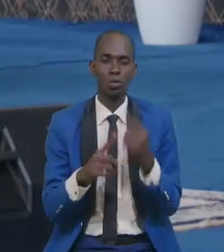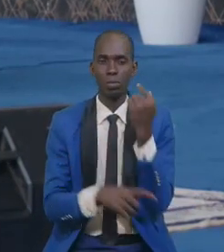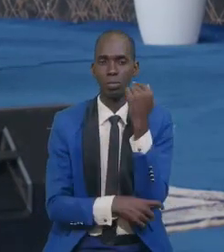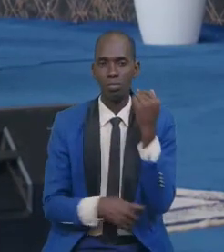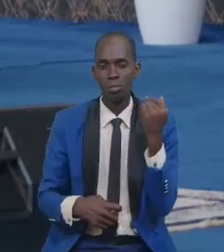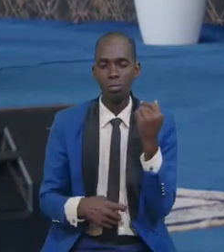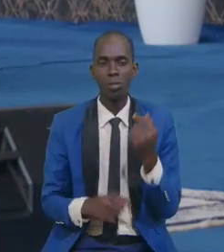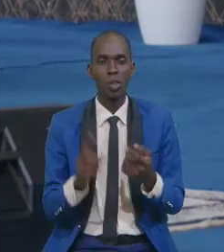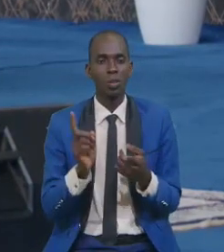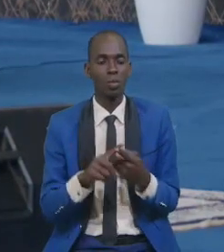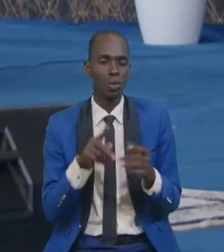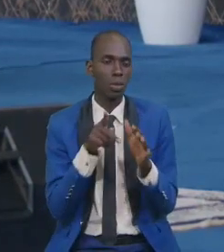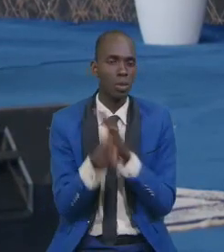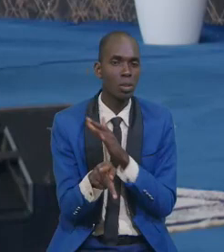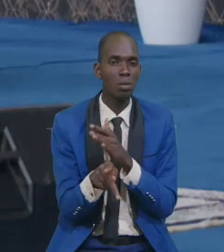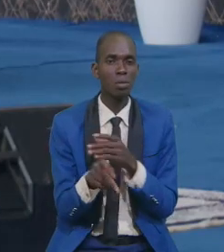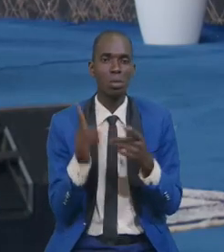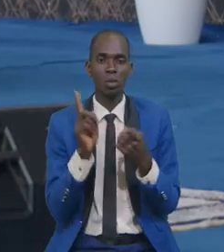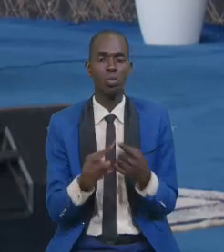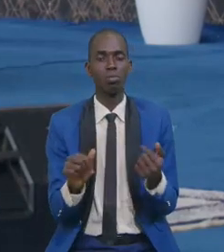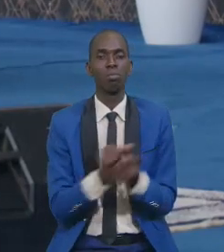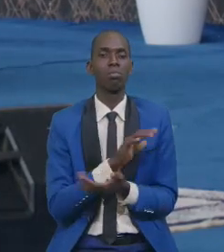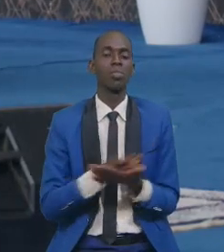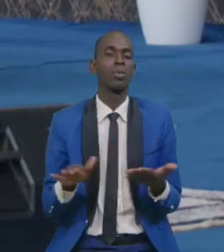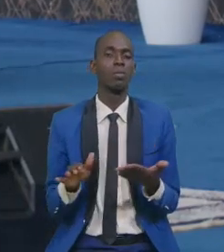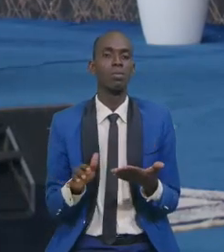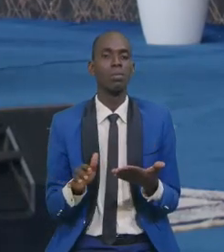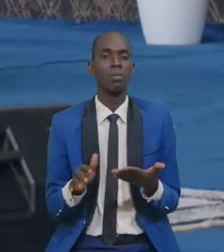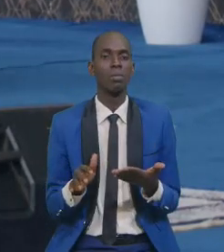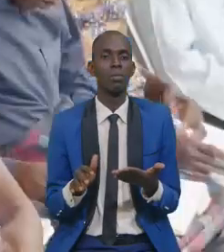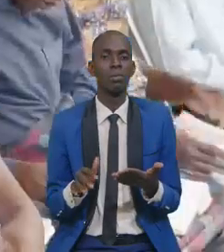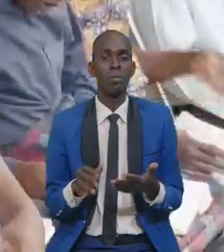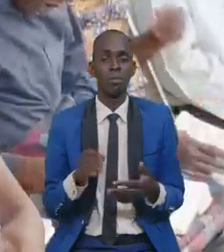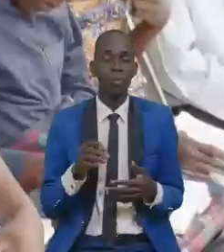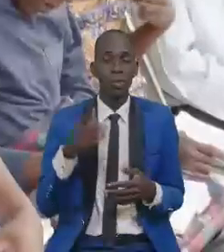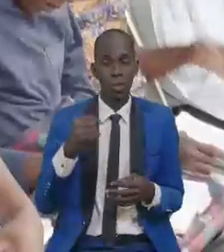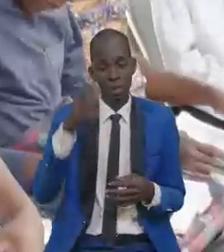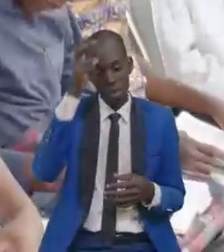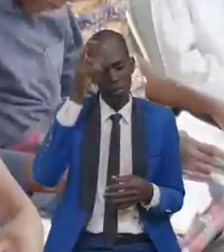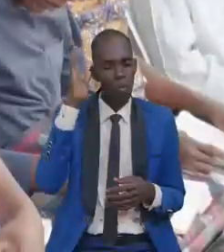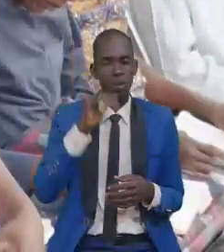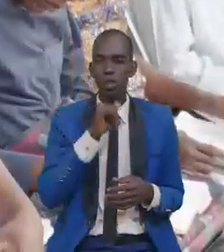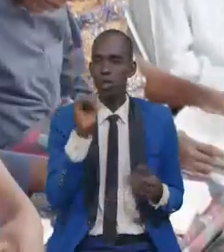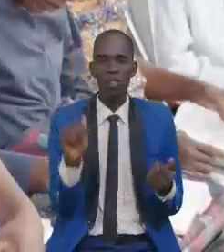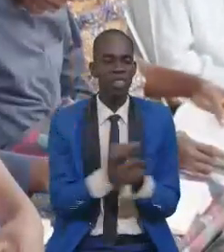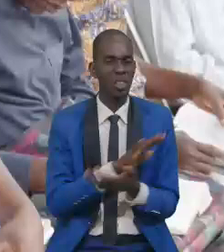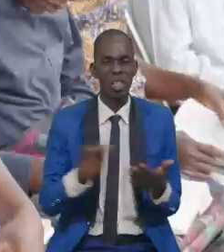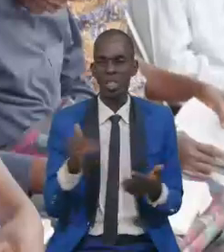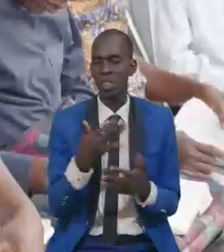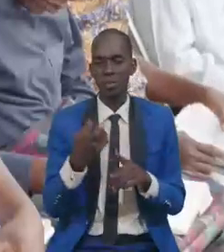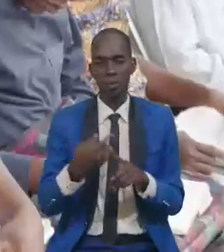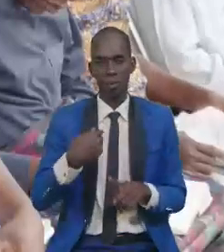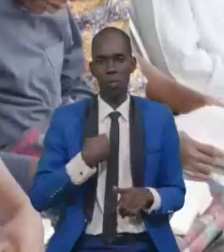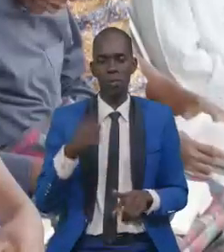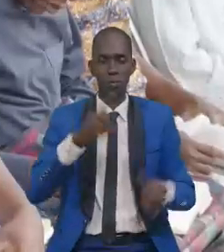to kill and to destroy. He will not steal anything from me. He will not kill